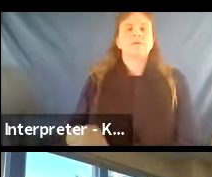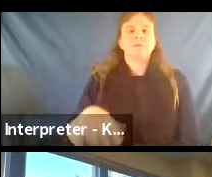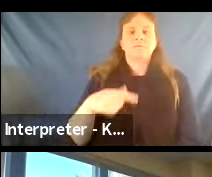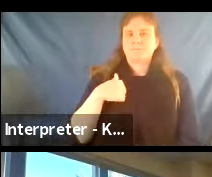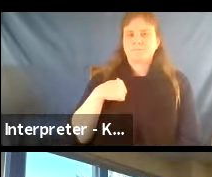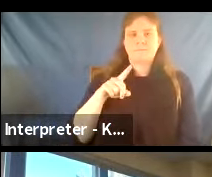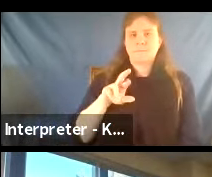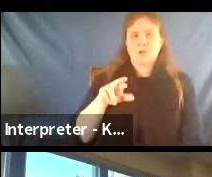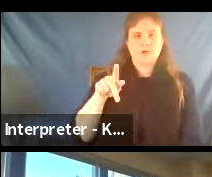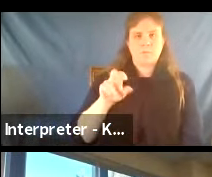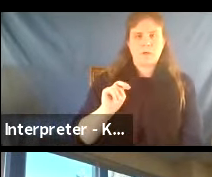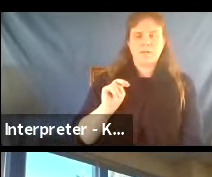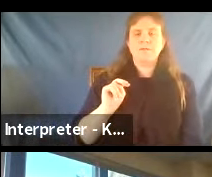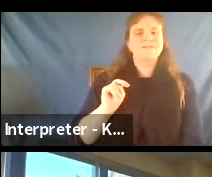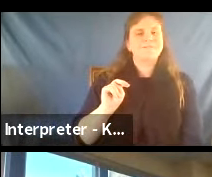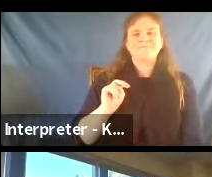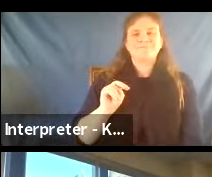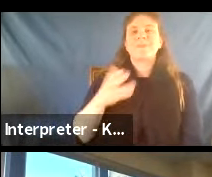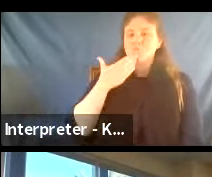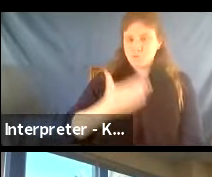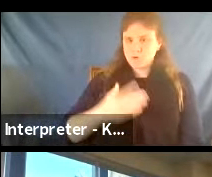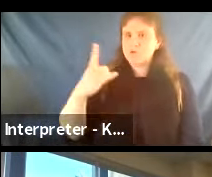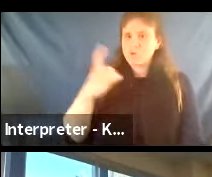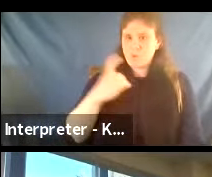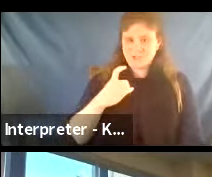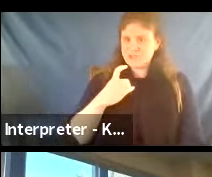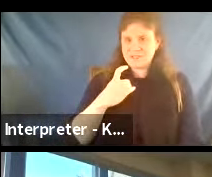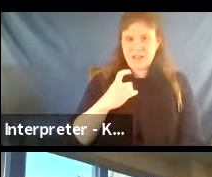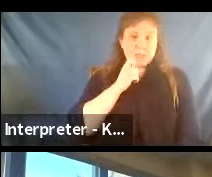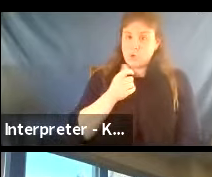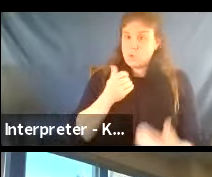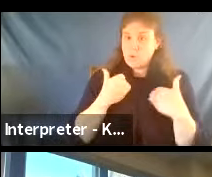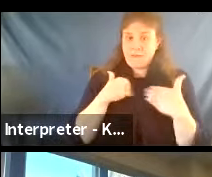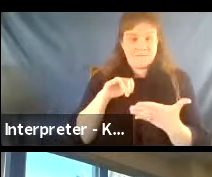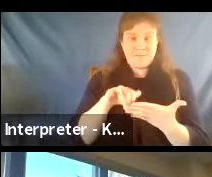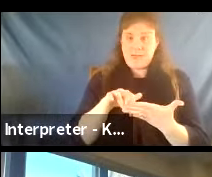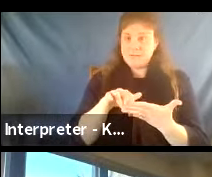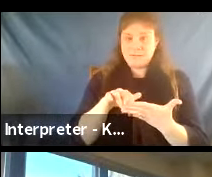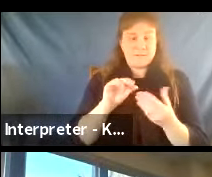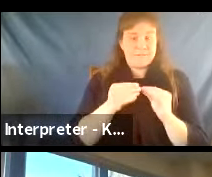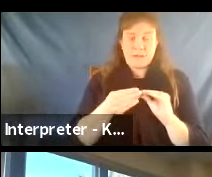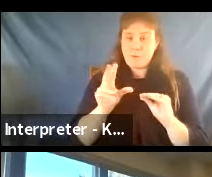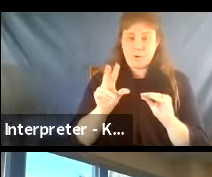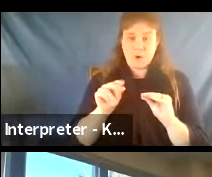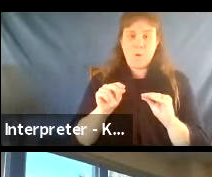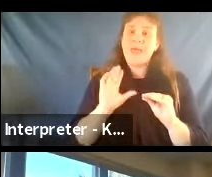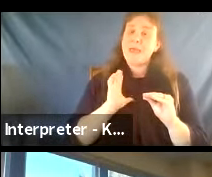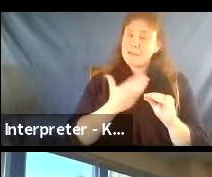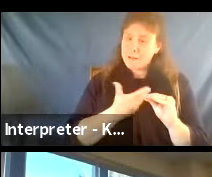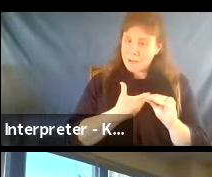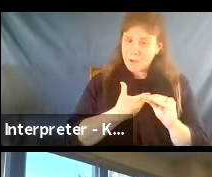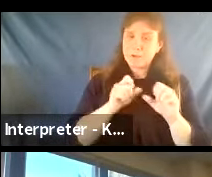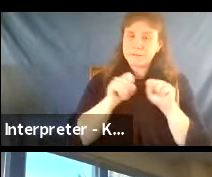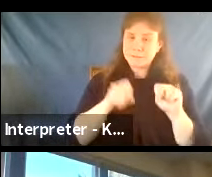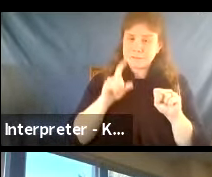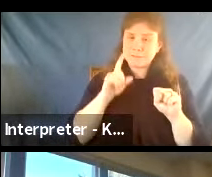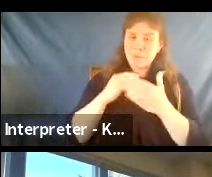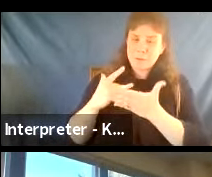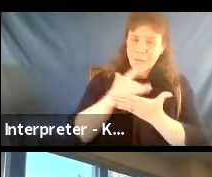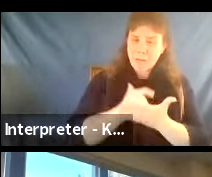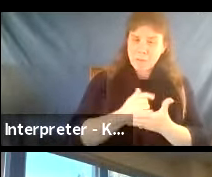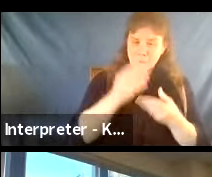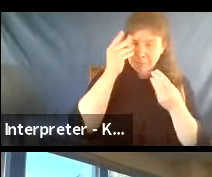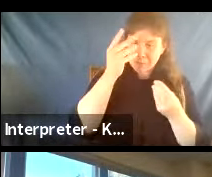We definitely don't have it handy. And I will say a challenge again in our surveillance system is it's really the clinical data